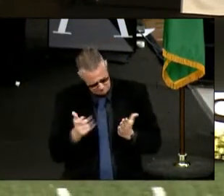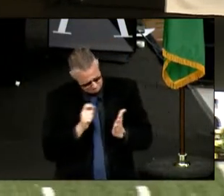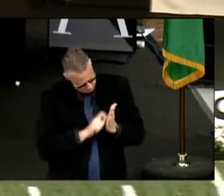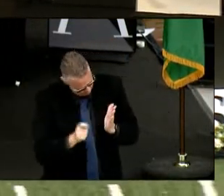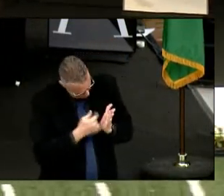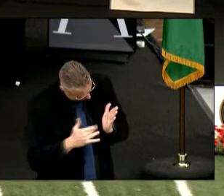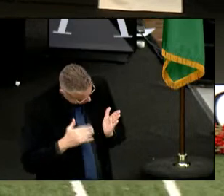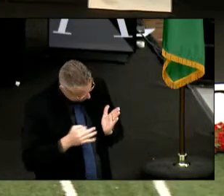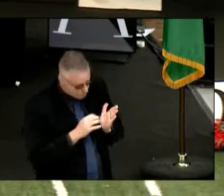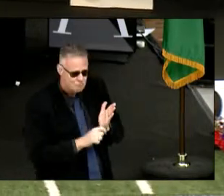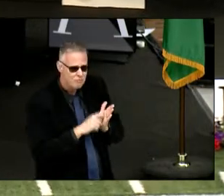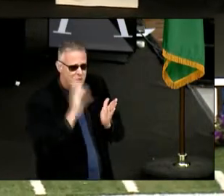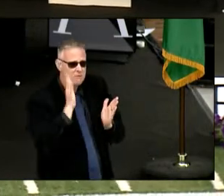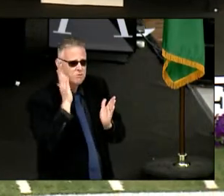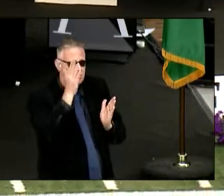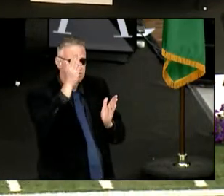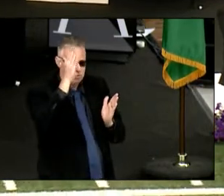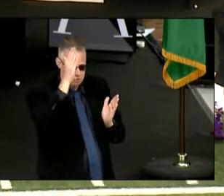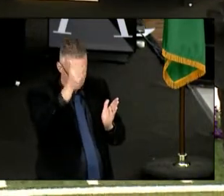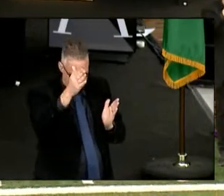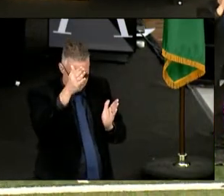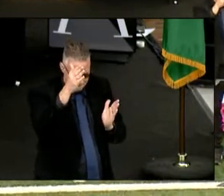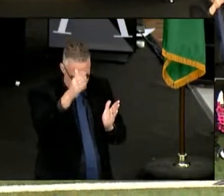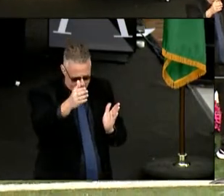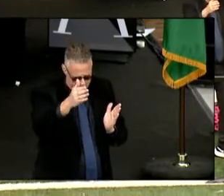rest is still unwritten.